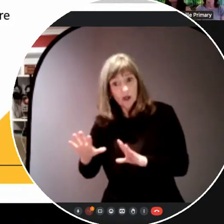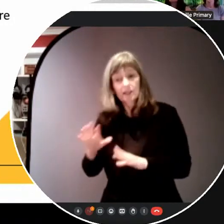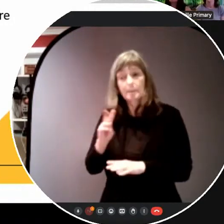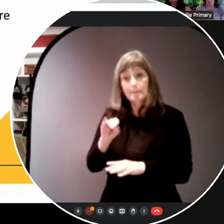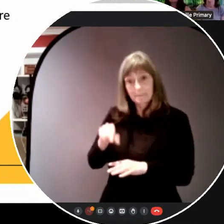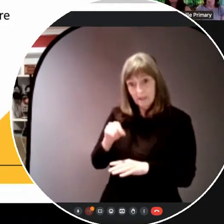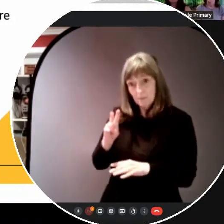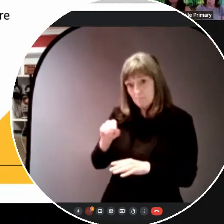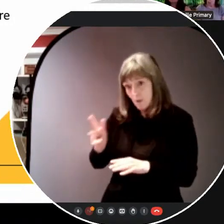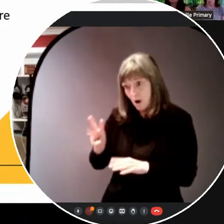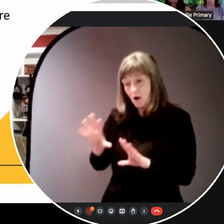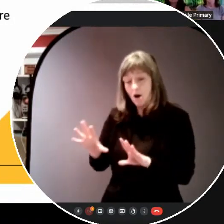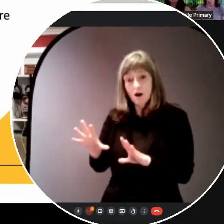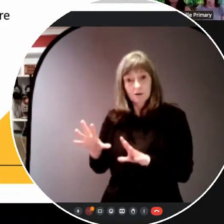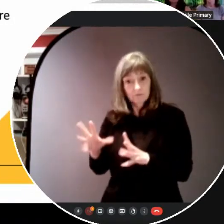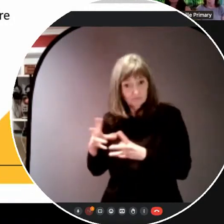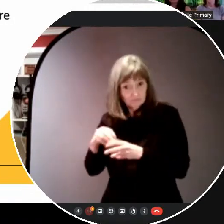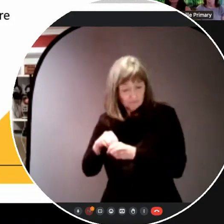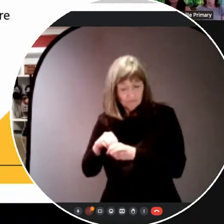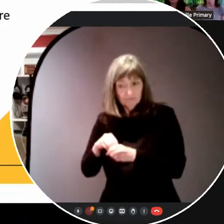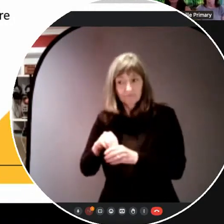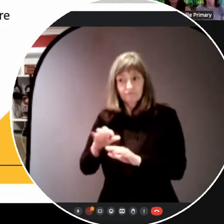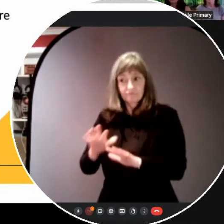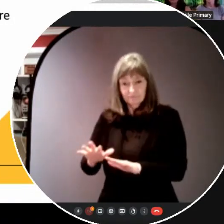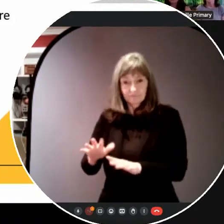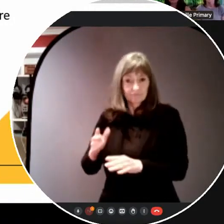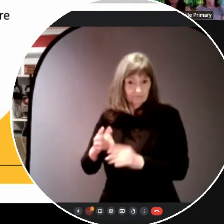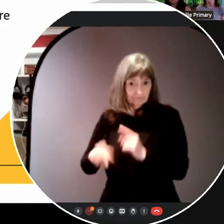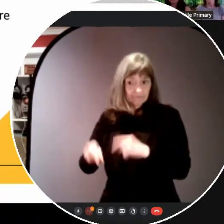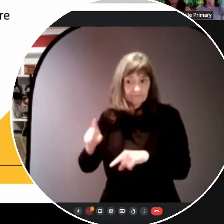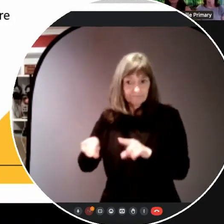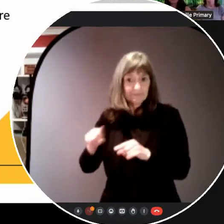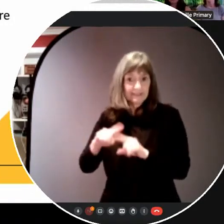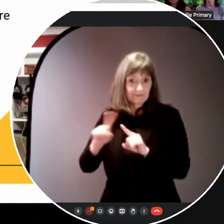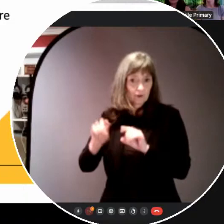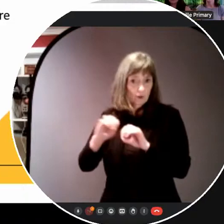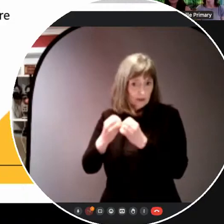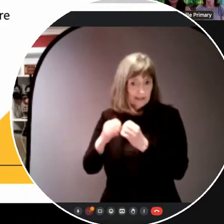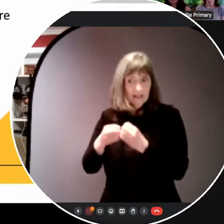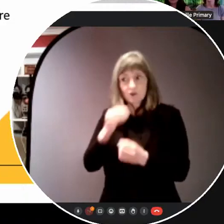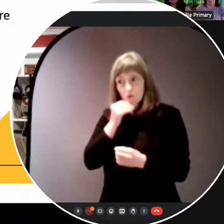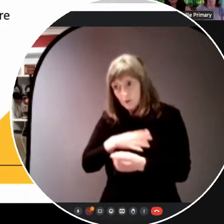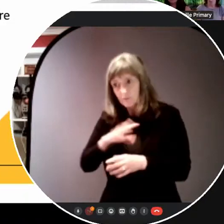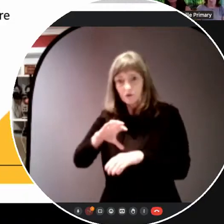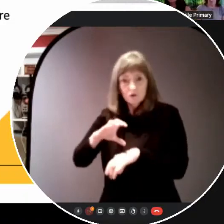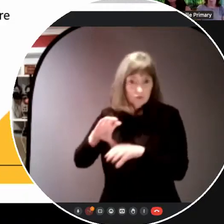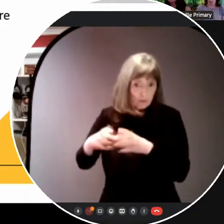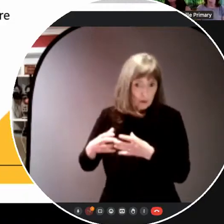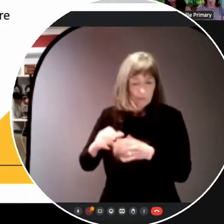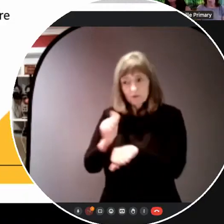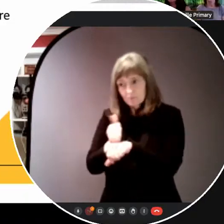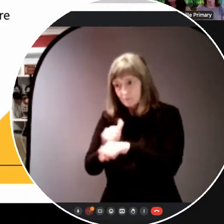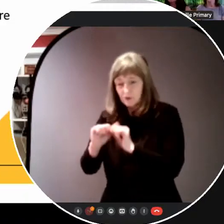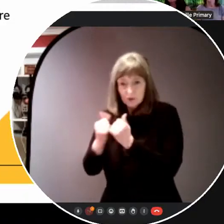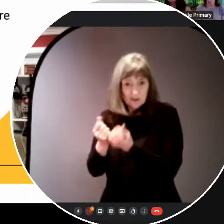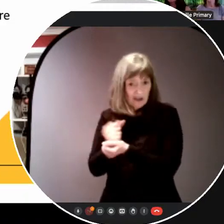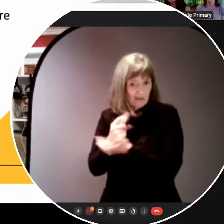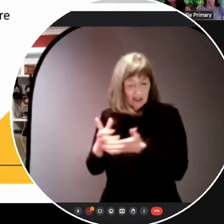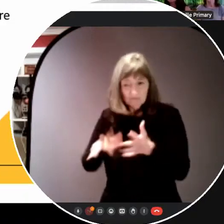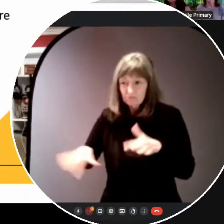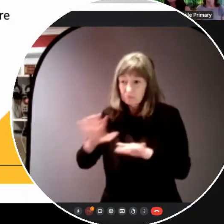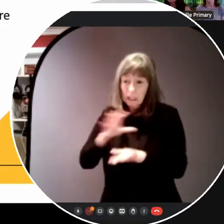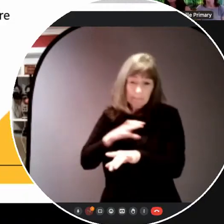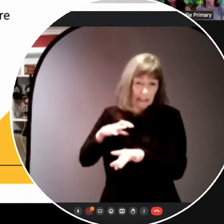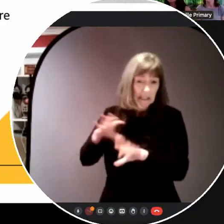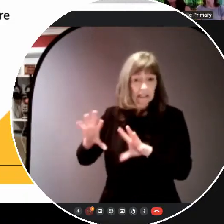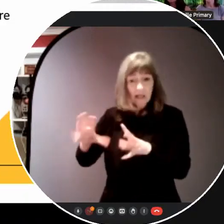Hallelujah First Nation and many, many other organizations, women's groups, associations, committees, for